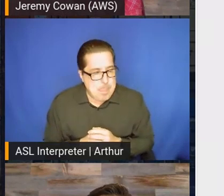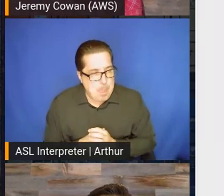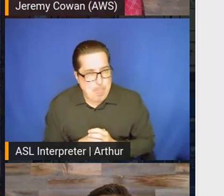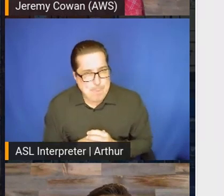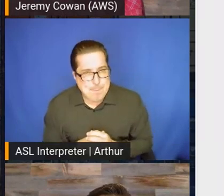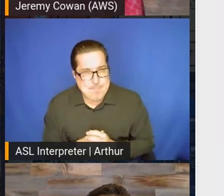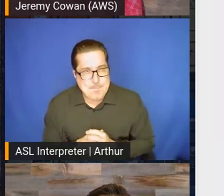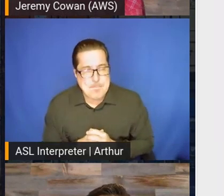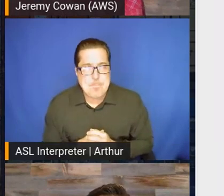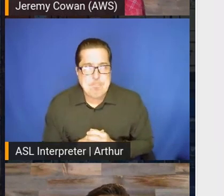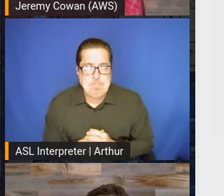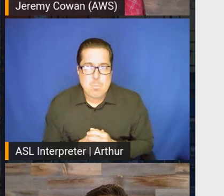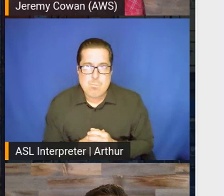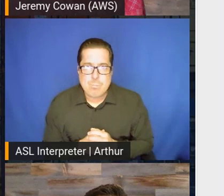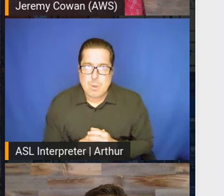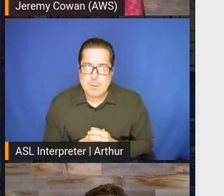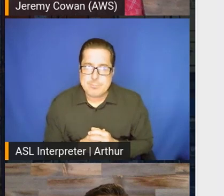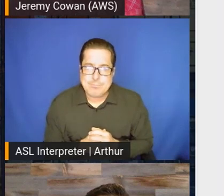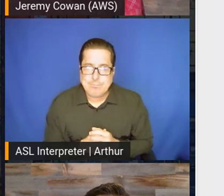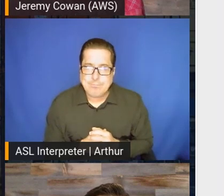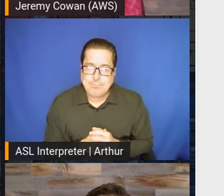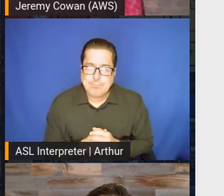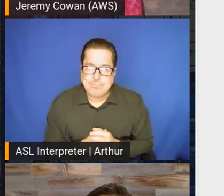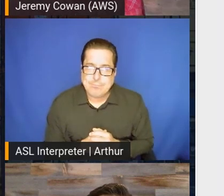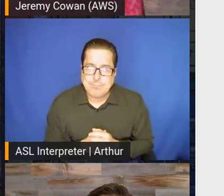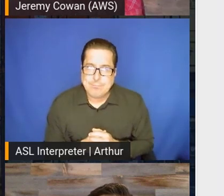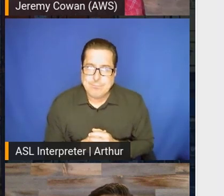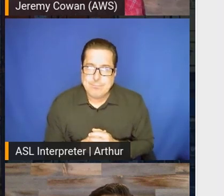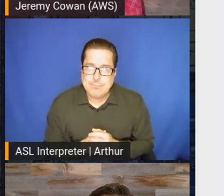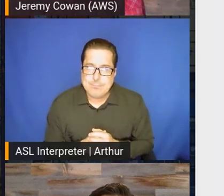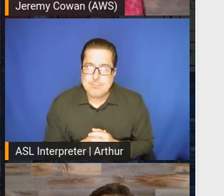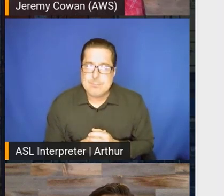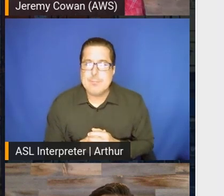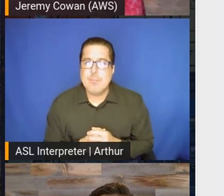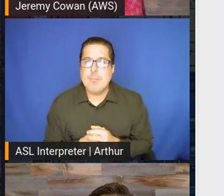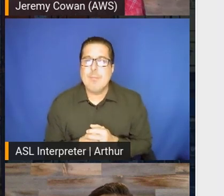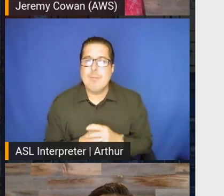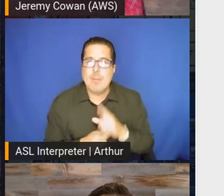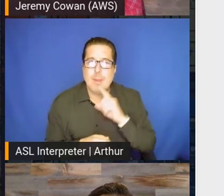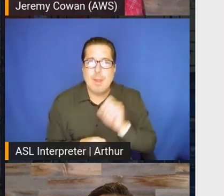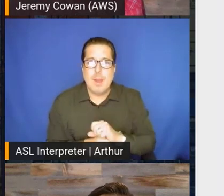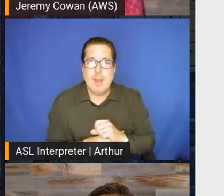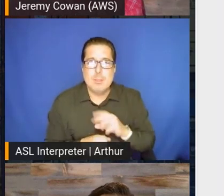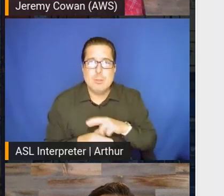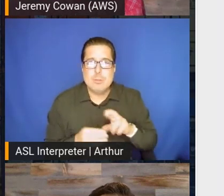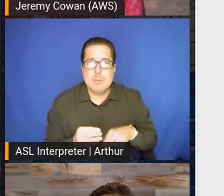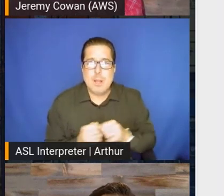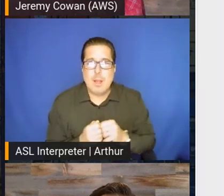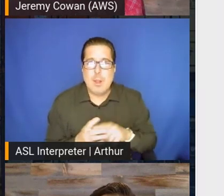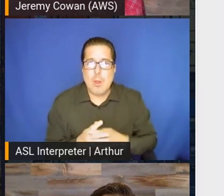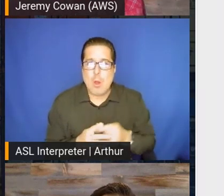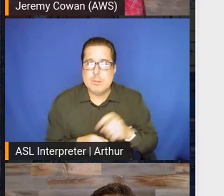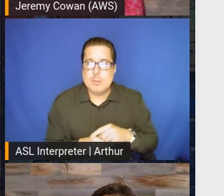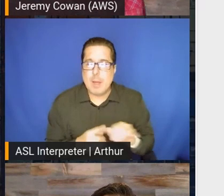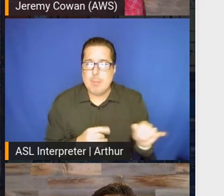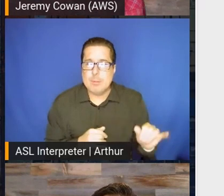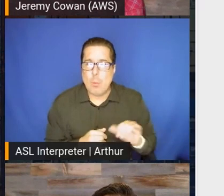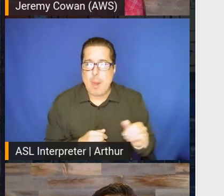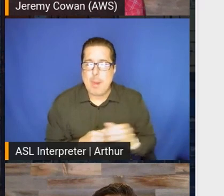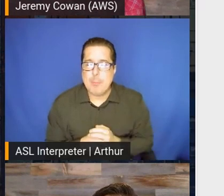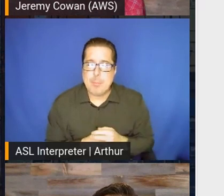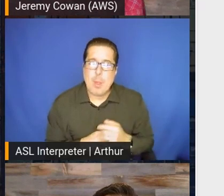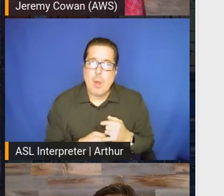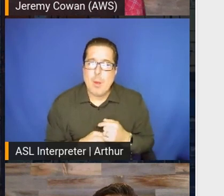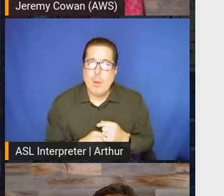node launch time, we don't have to make those frequent calls, which actually results in a faster pod launch times as well. And with the